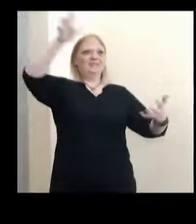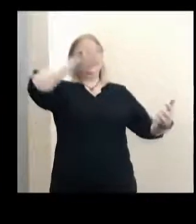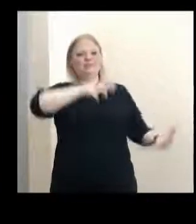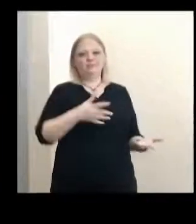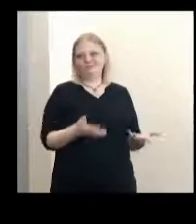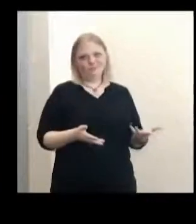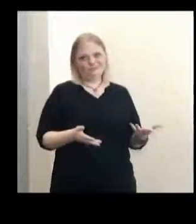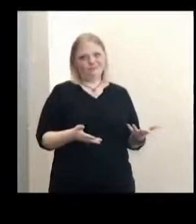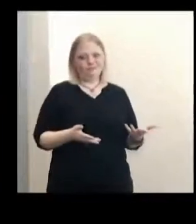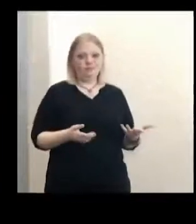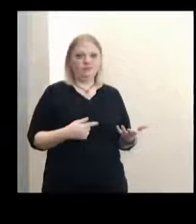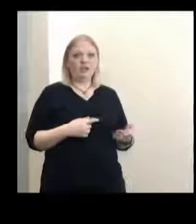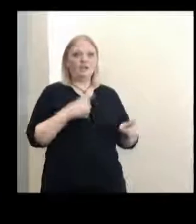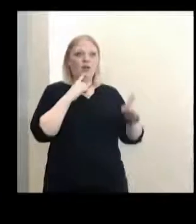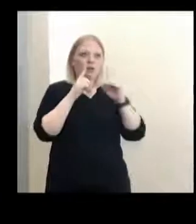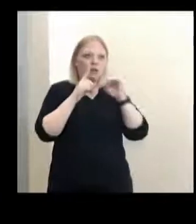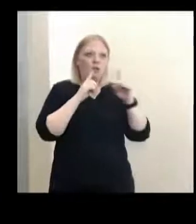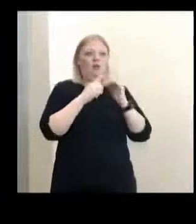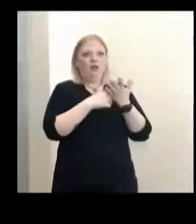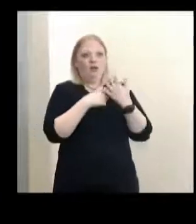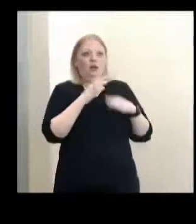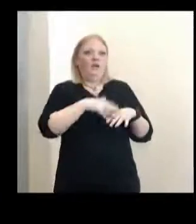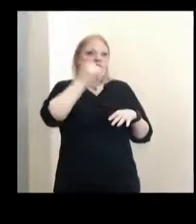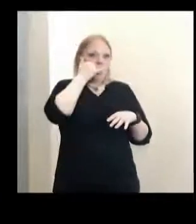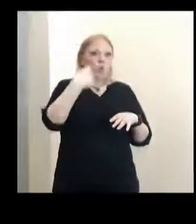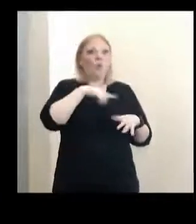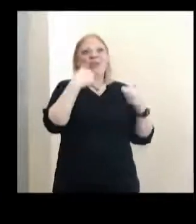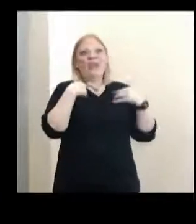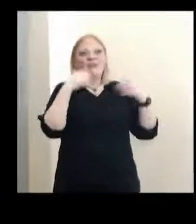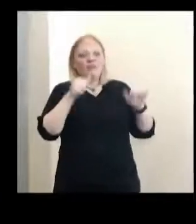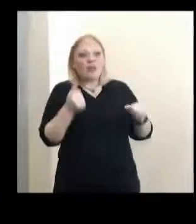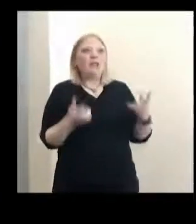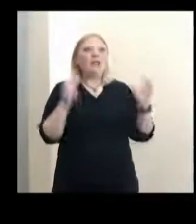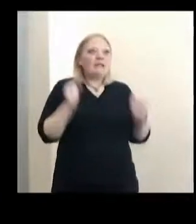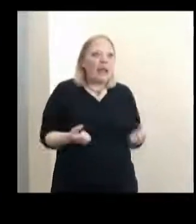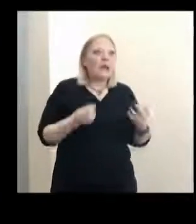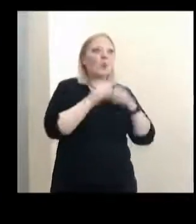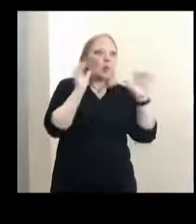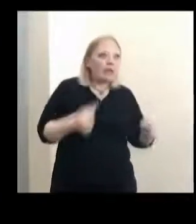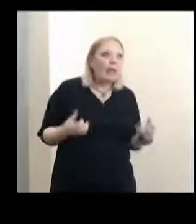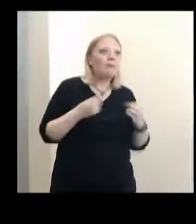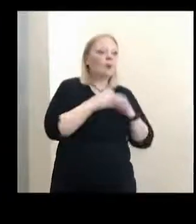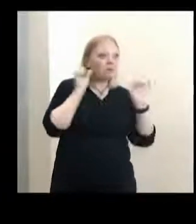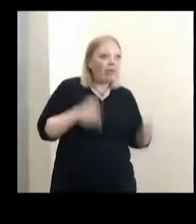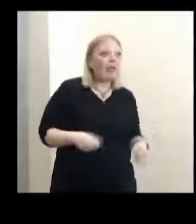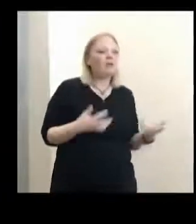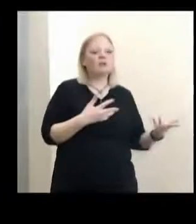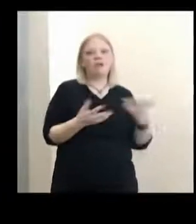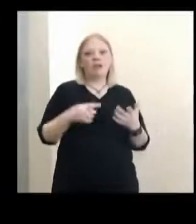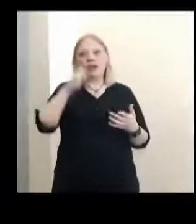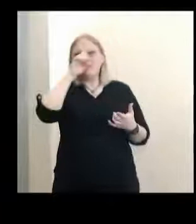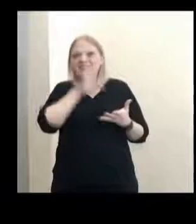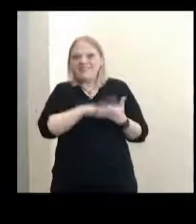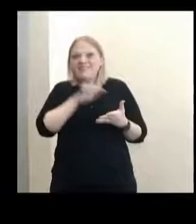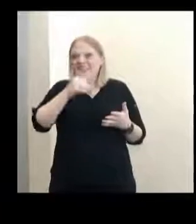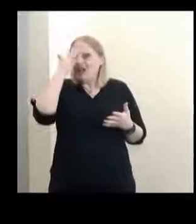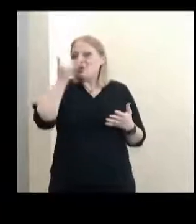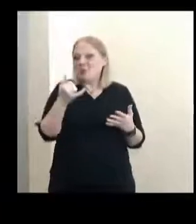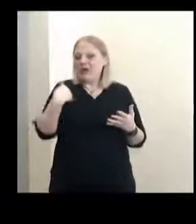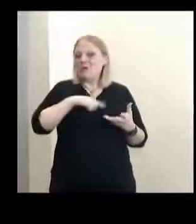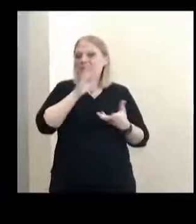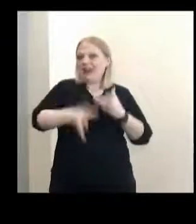been talking on the phone saying we have the ability to do more, we have the ability to do more, and I believe that's why we got 1,500 more